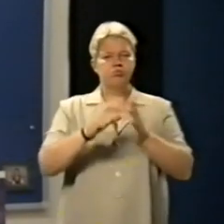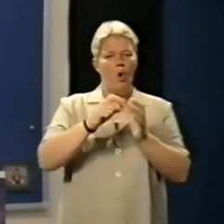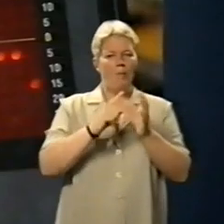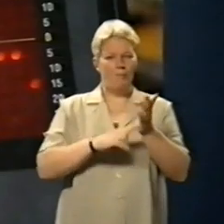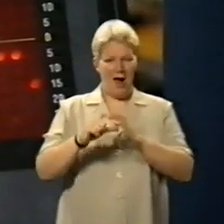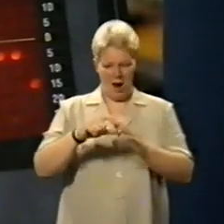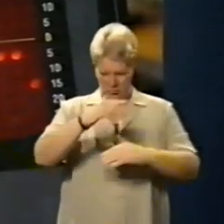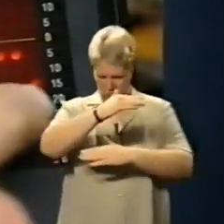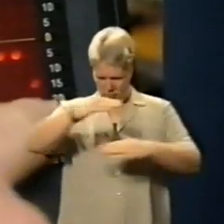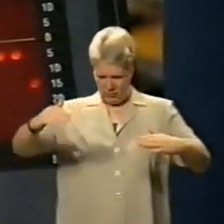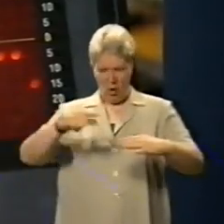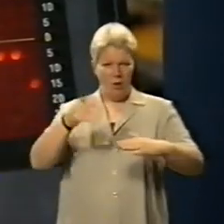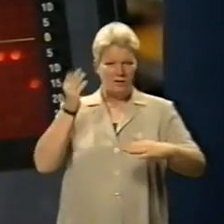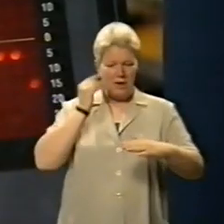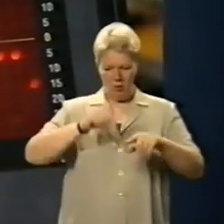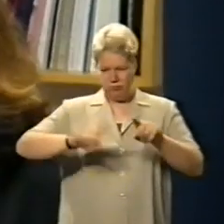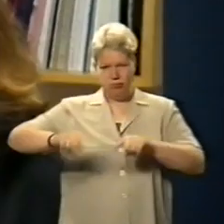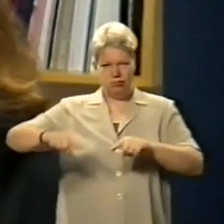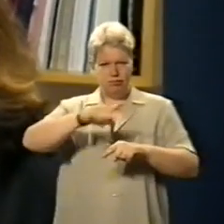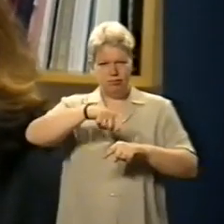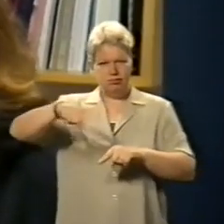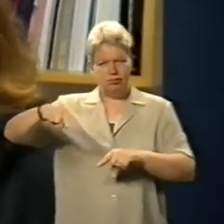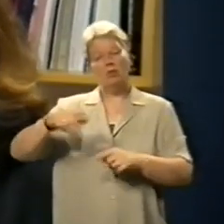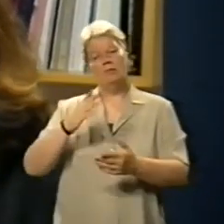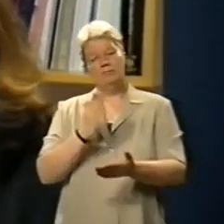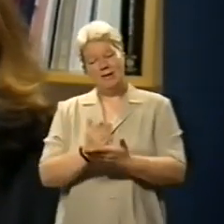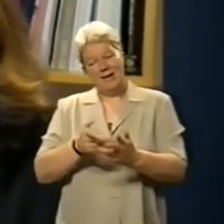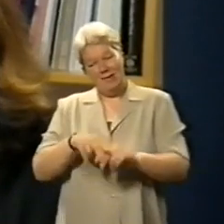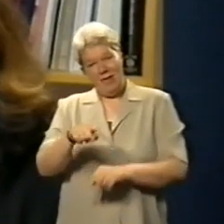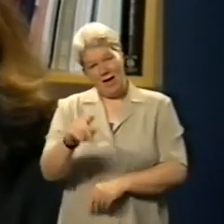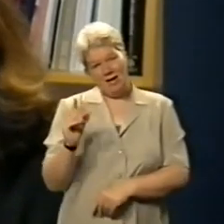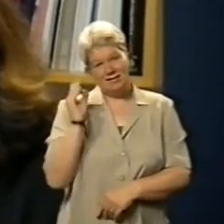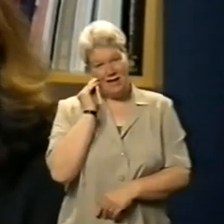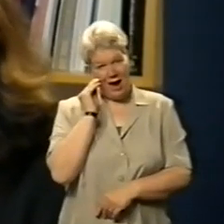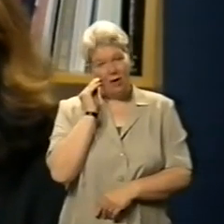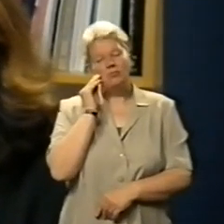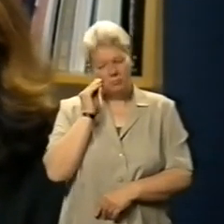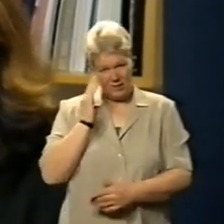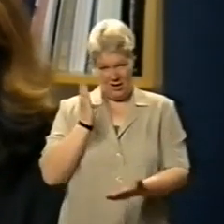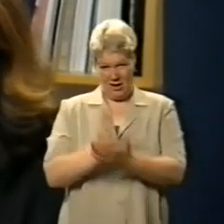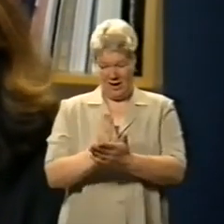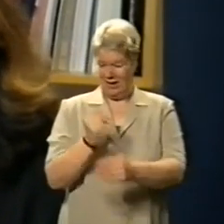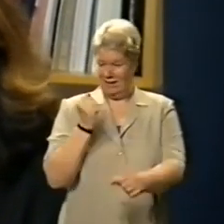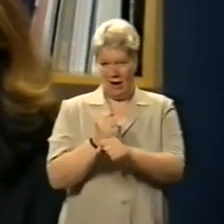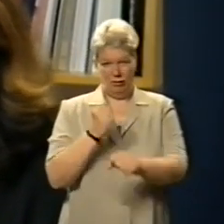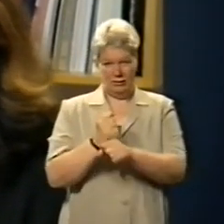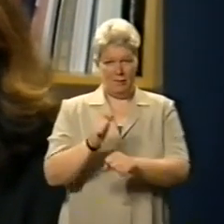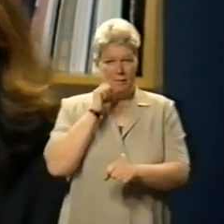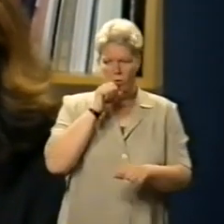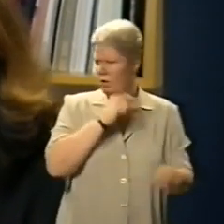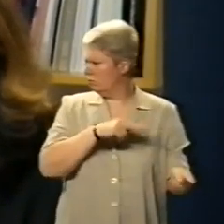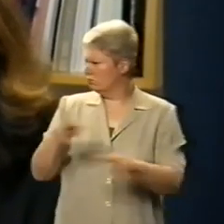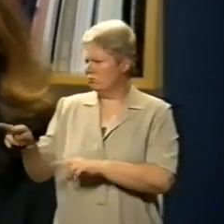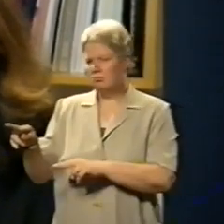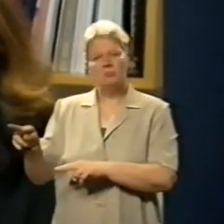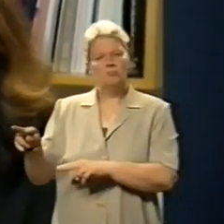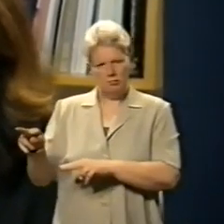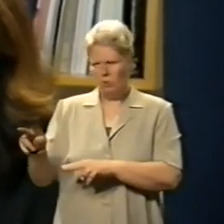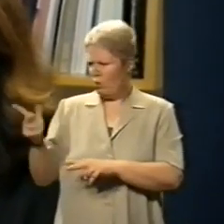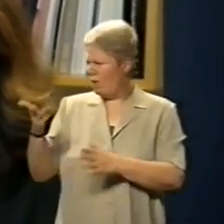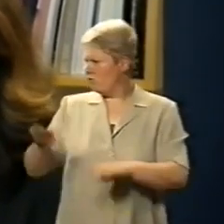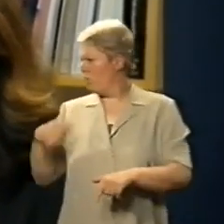dots on your metre there. That's right. And if you play a broadband sound, you can guarantee that people will turn and look in the